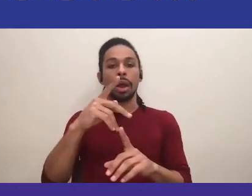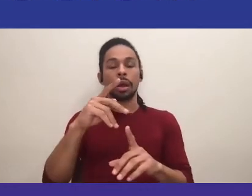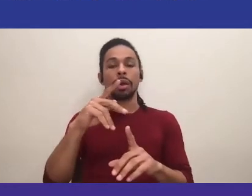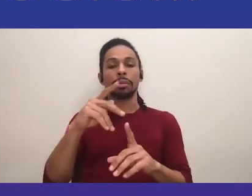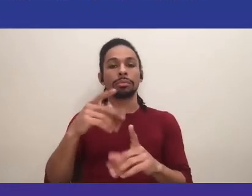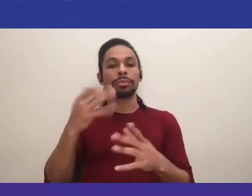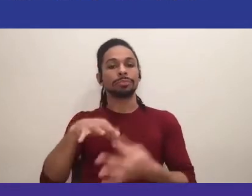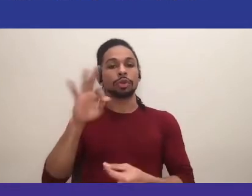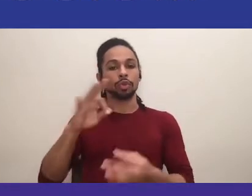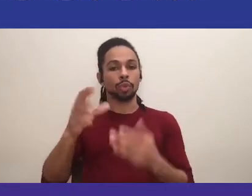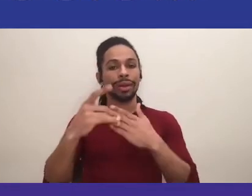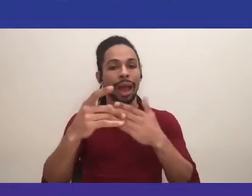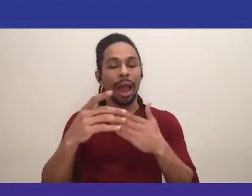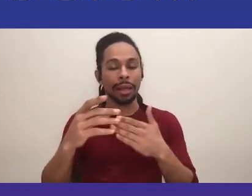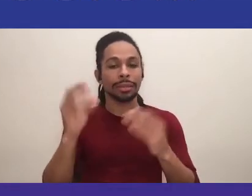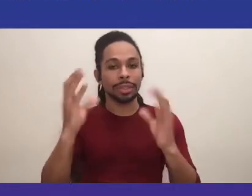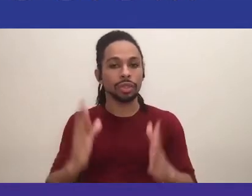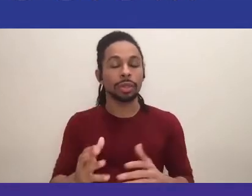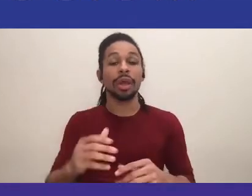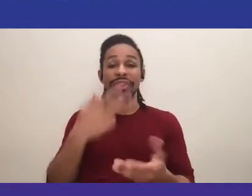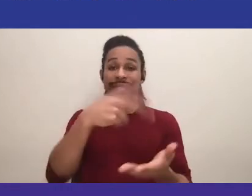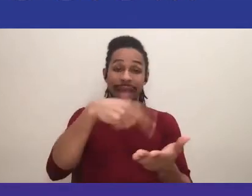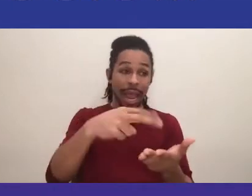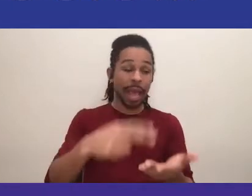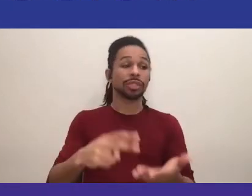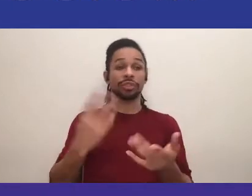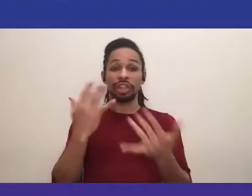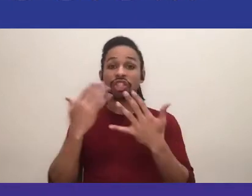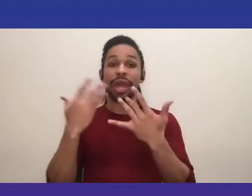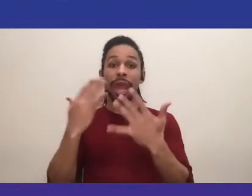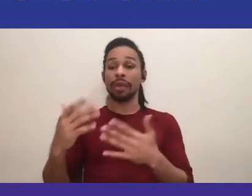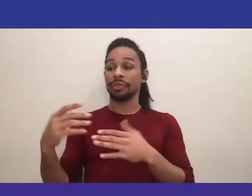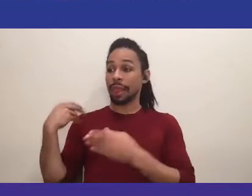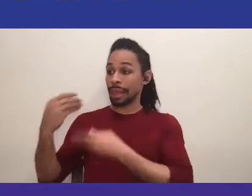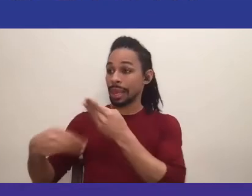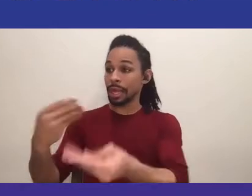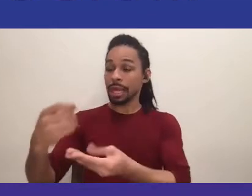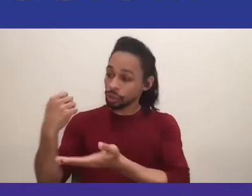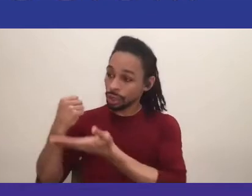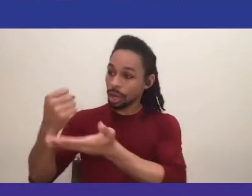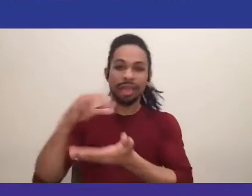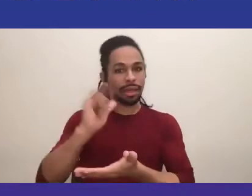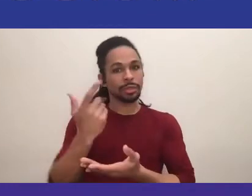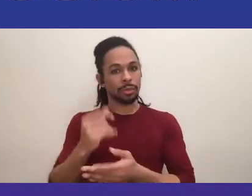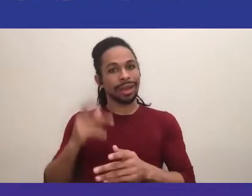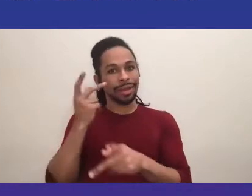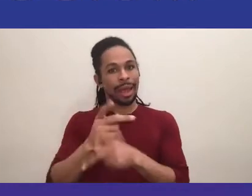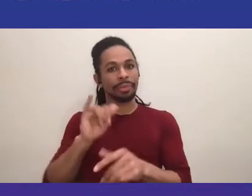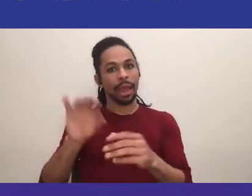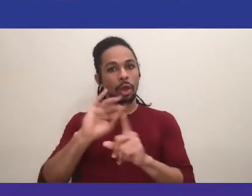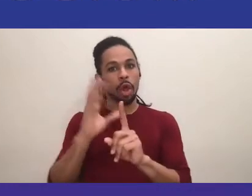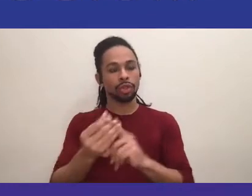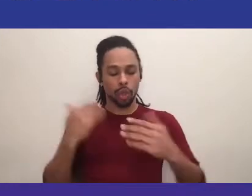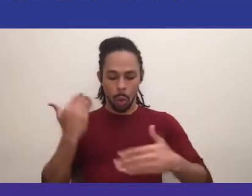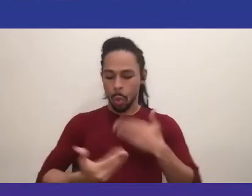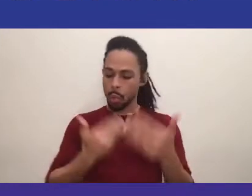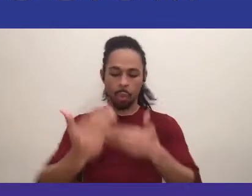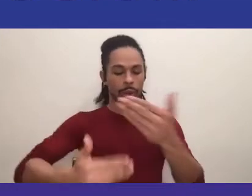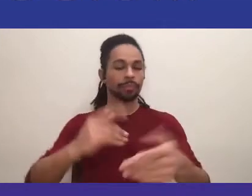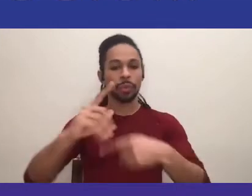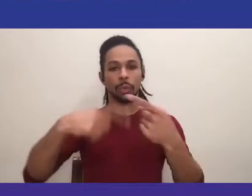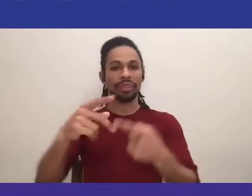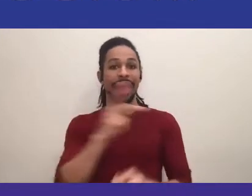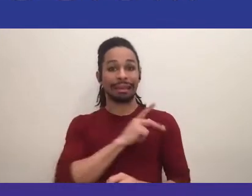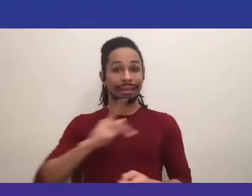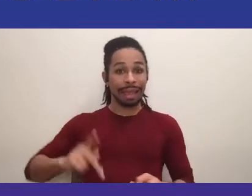the chant, the lineage is what really kept the culture going. You know, when the kingdom was stolen by